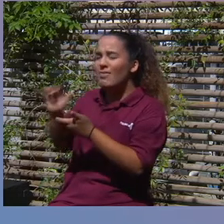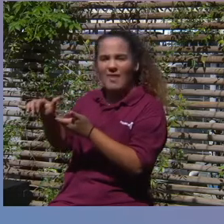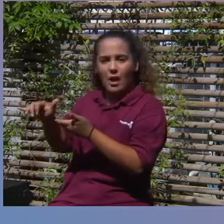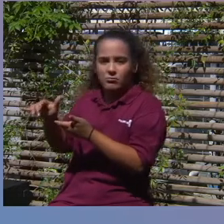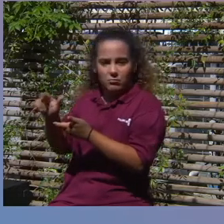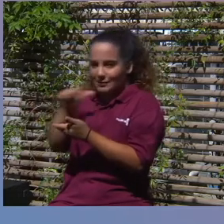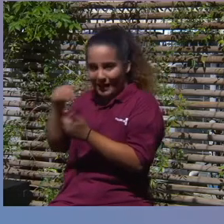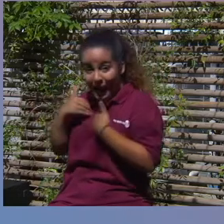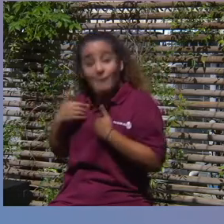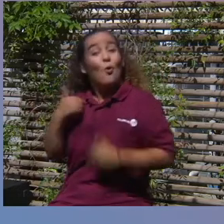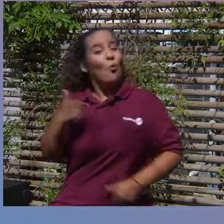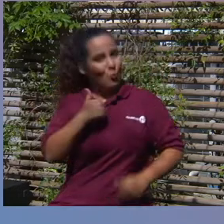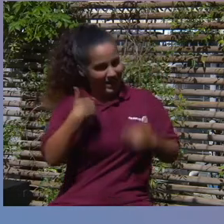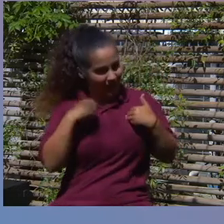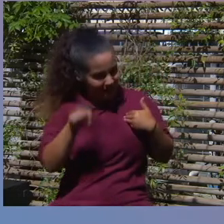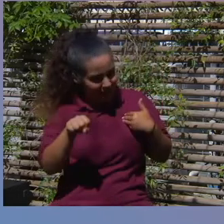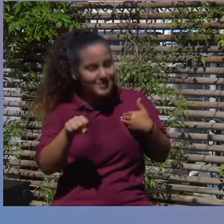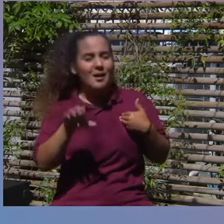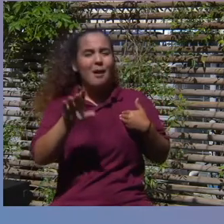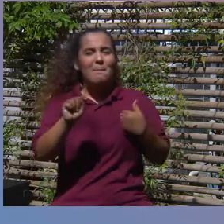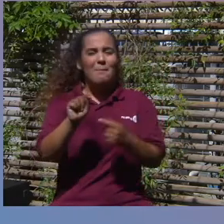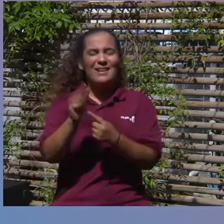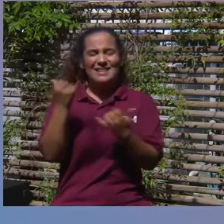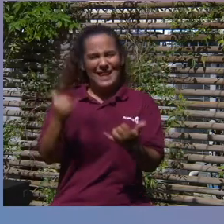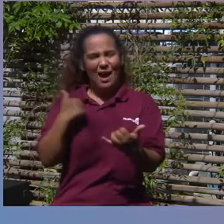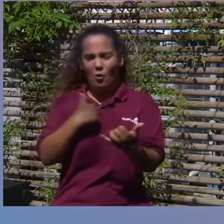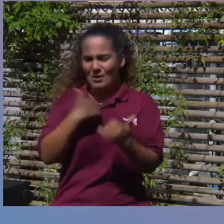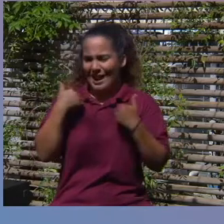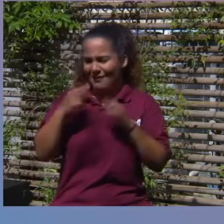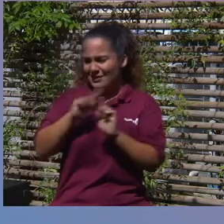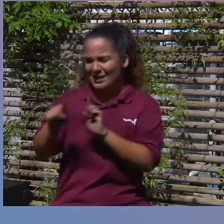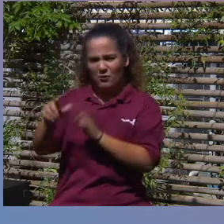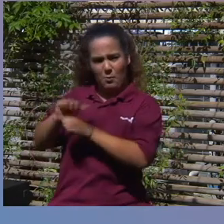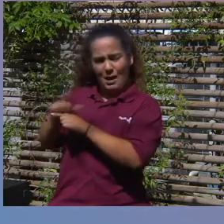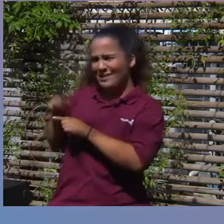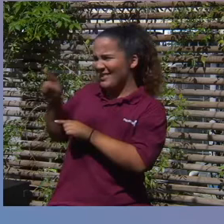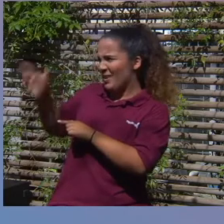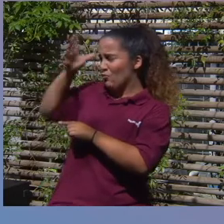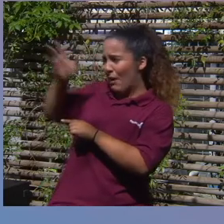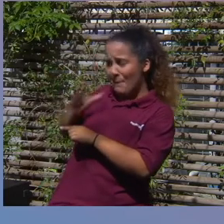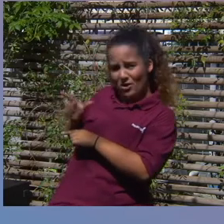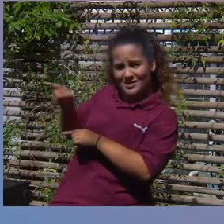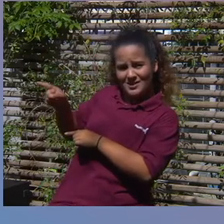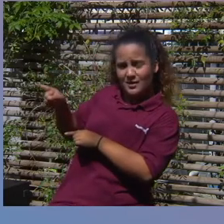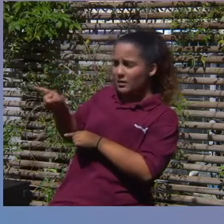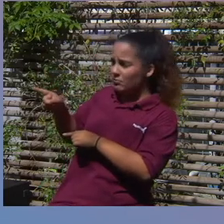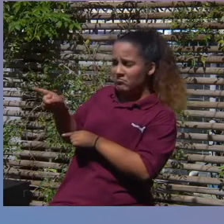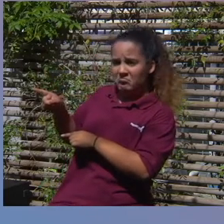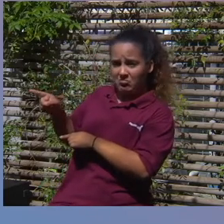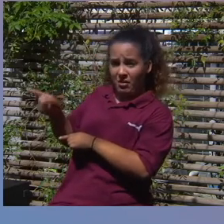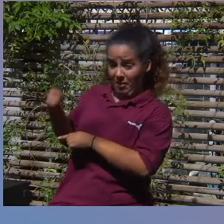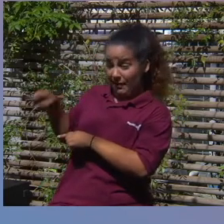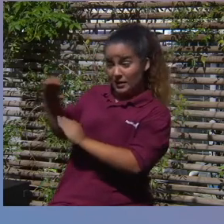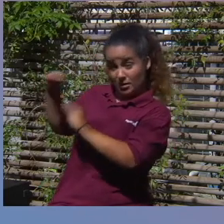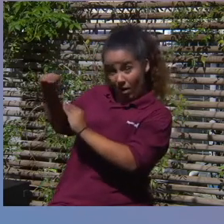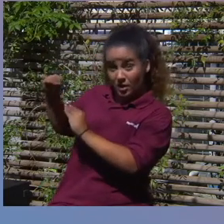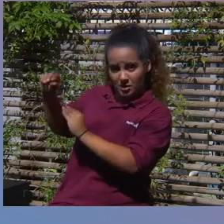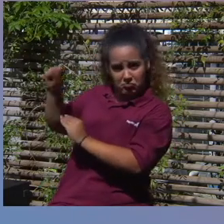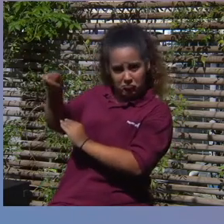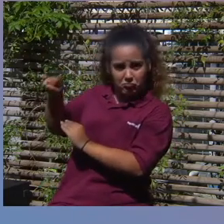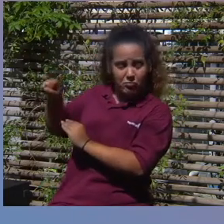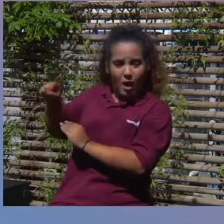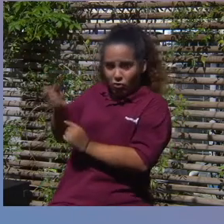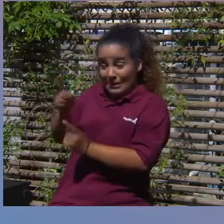time, right? And I always think about, there's these practices that our grandparents, that these folks we come from, they taught us